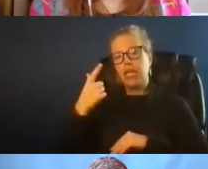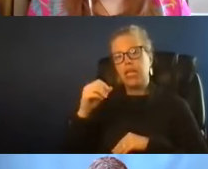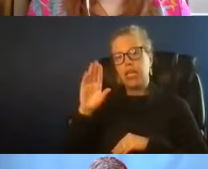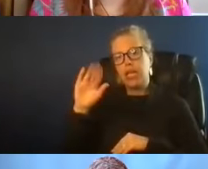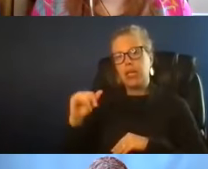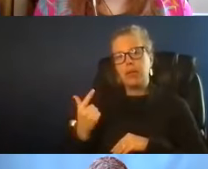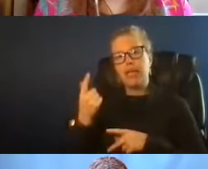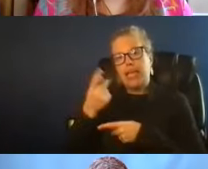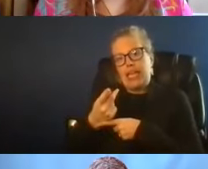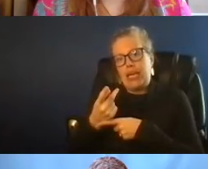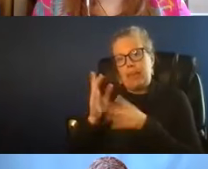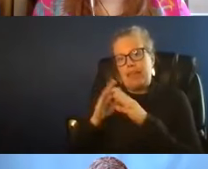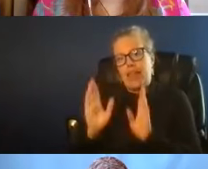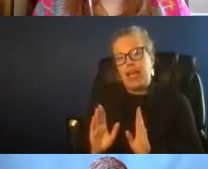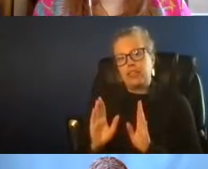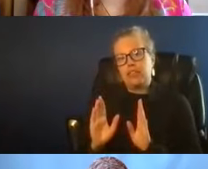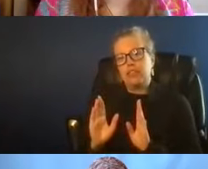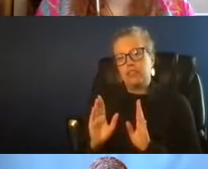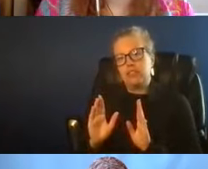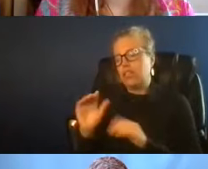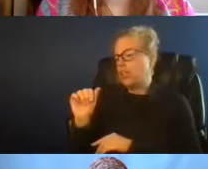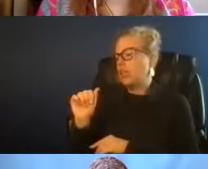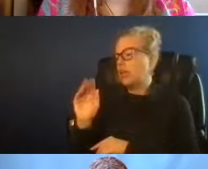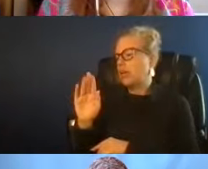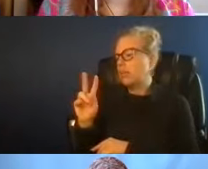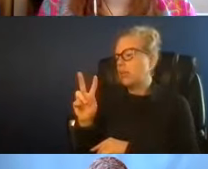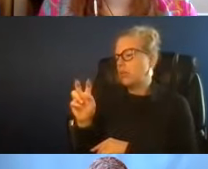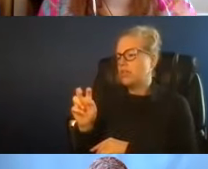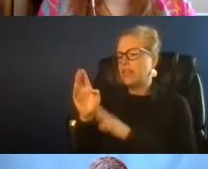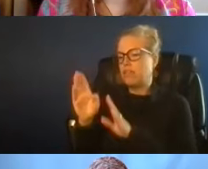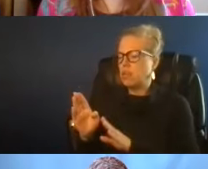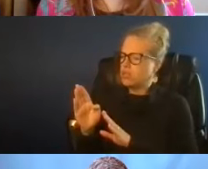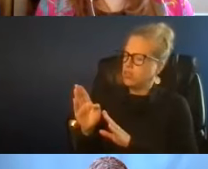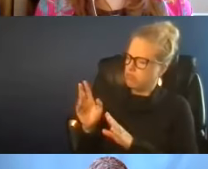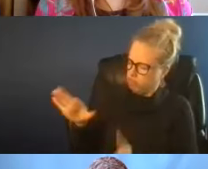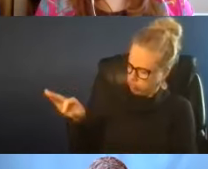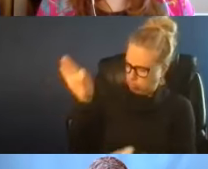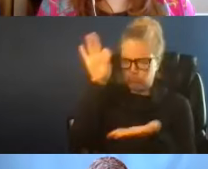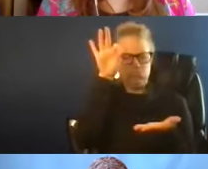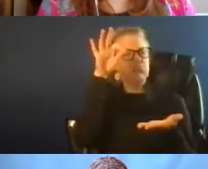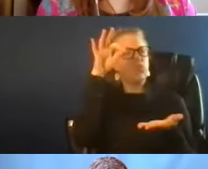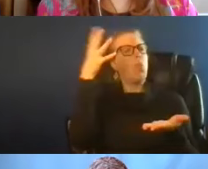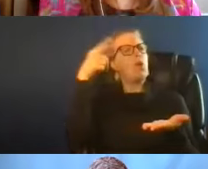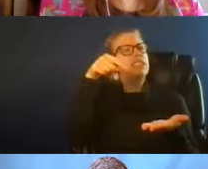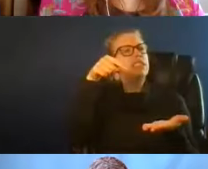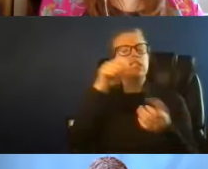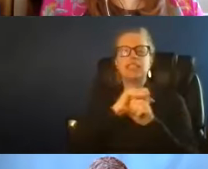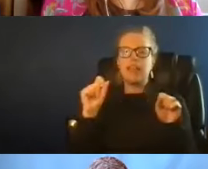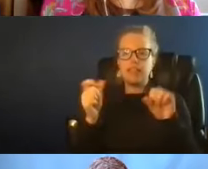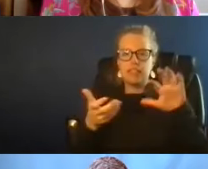it in your house is that the abusive person will find it and ask, what is this? And then your safety is